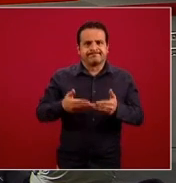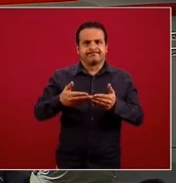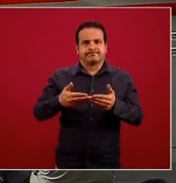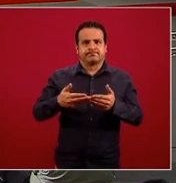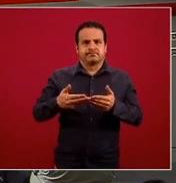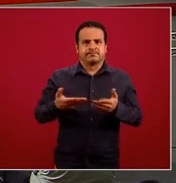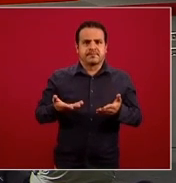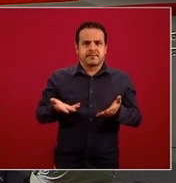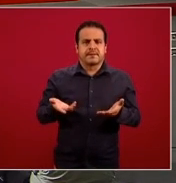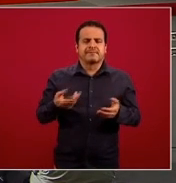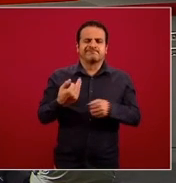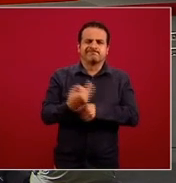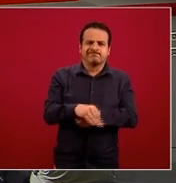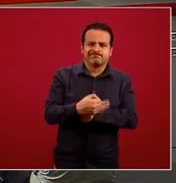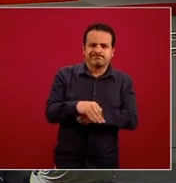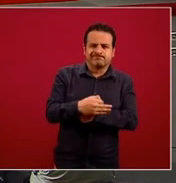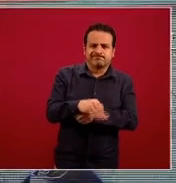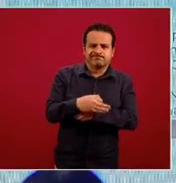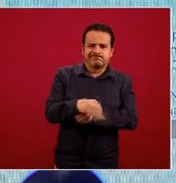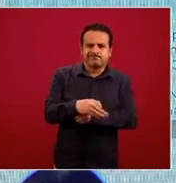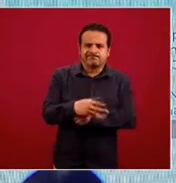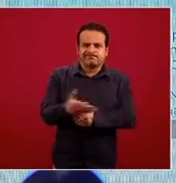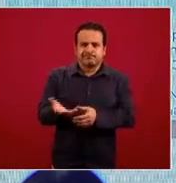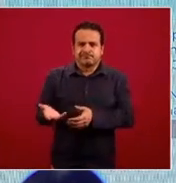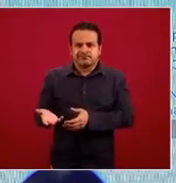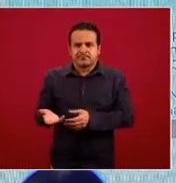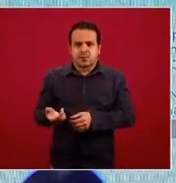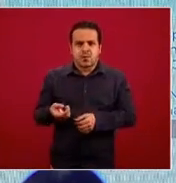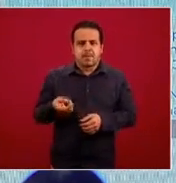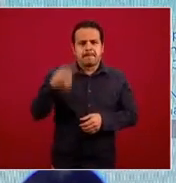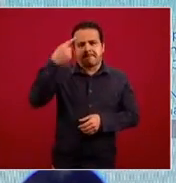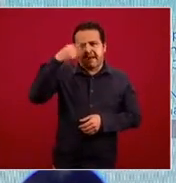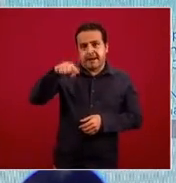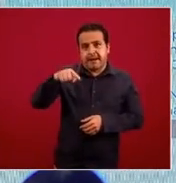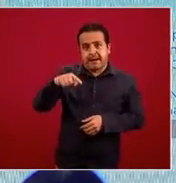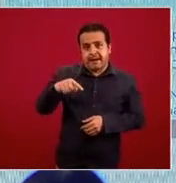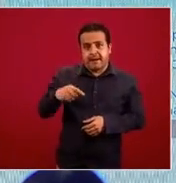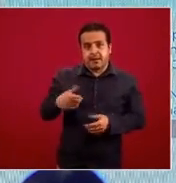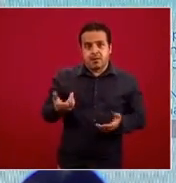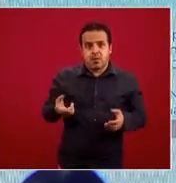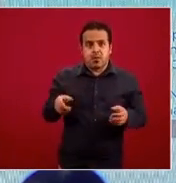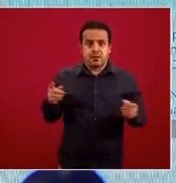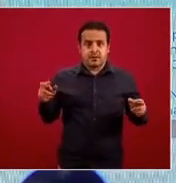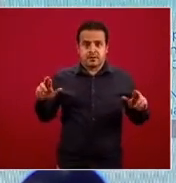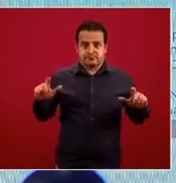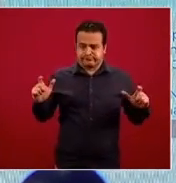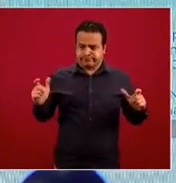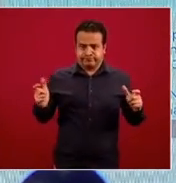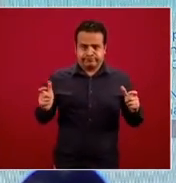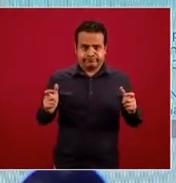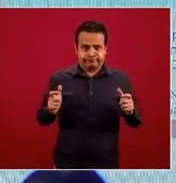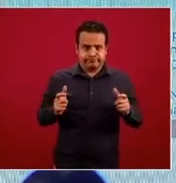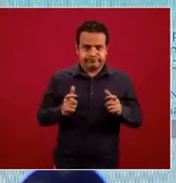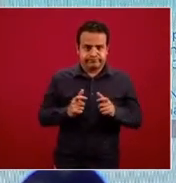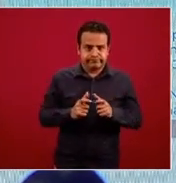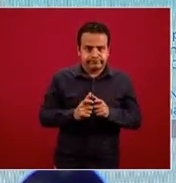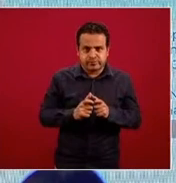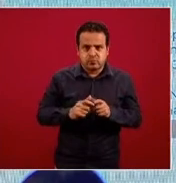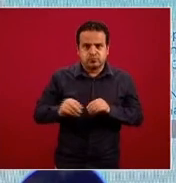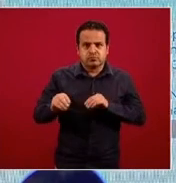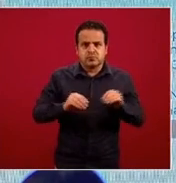would suspend temporarily all school activities, and this would allow us to have